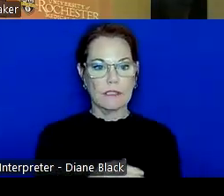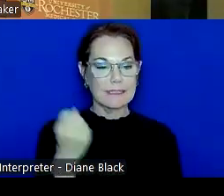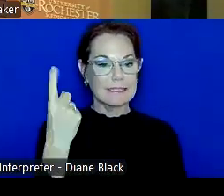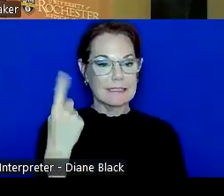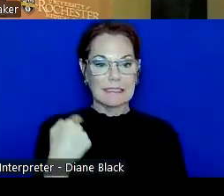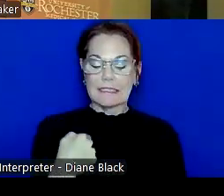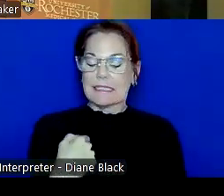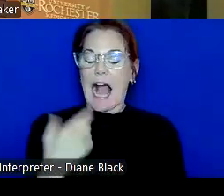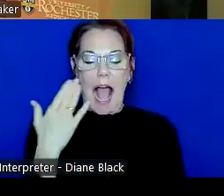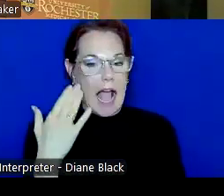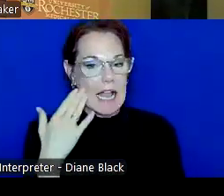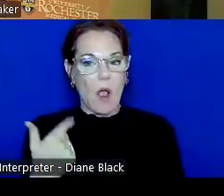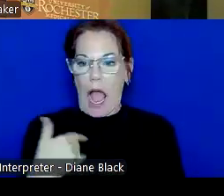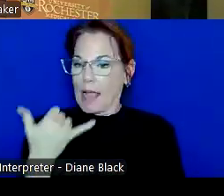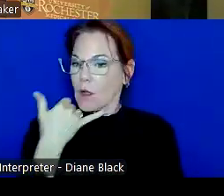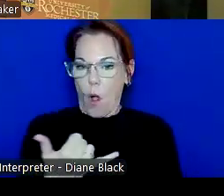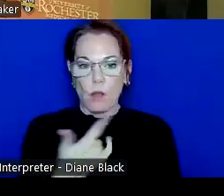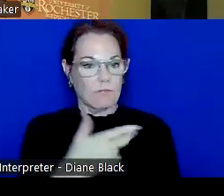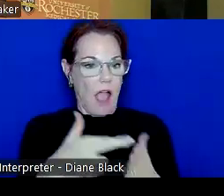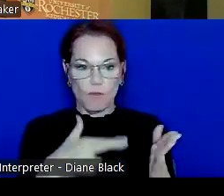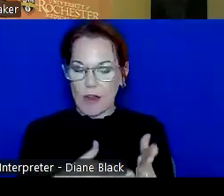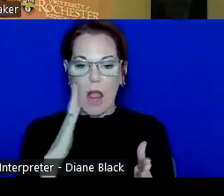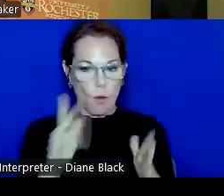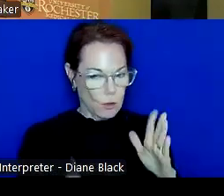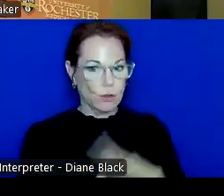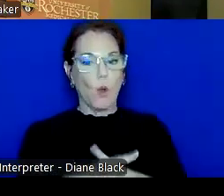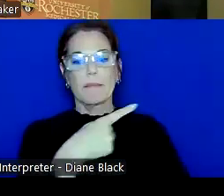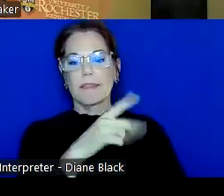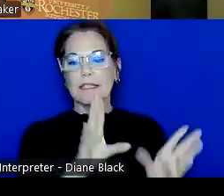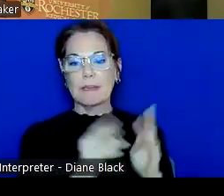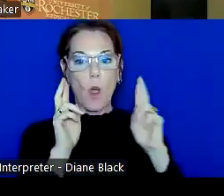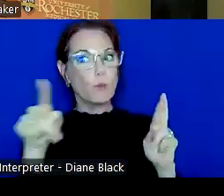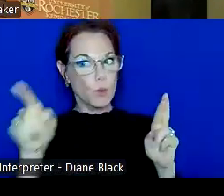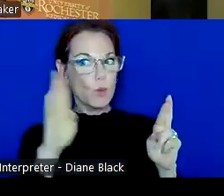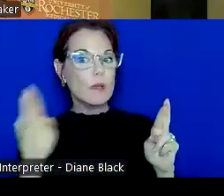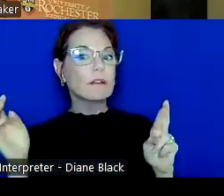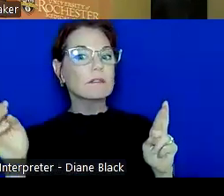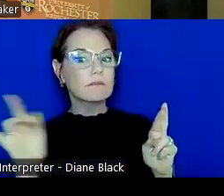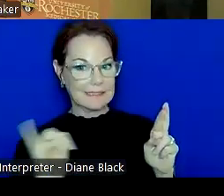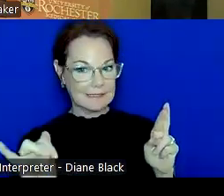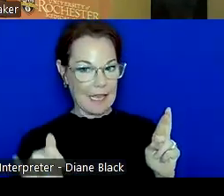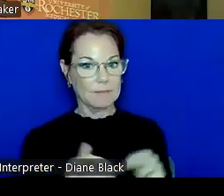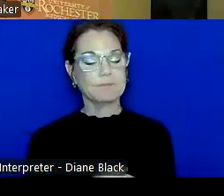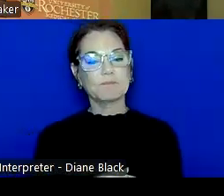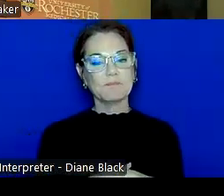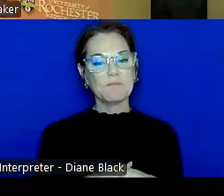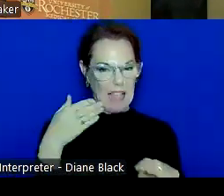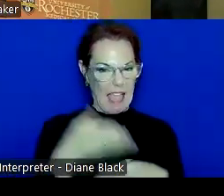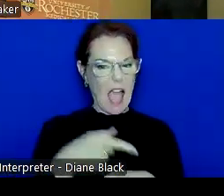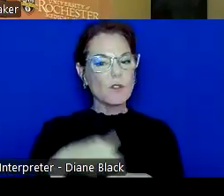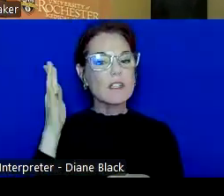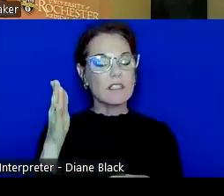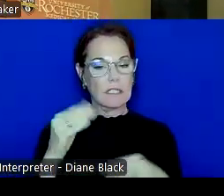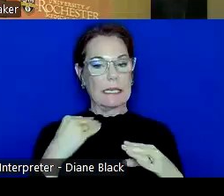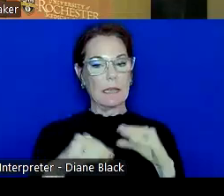that, but I called, I'm registered, and I hope to see many of you there. I know Amanda's going to share these out in the email after. Feel free to take a